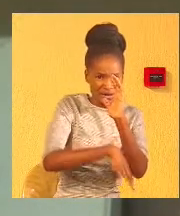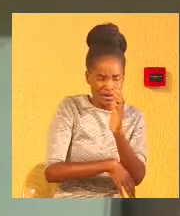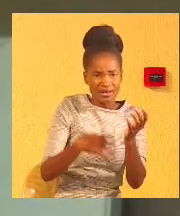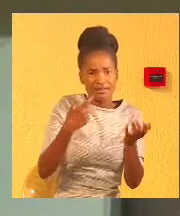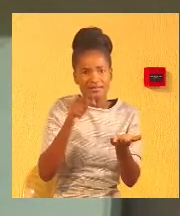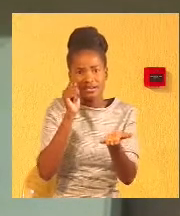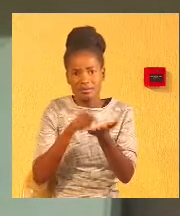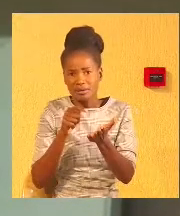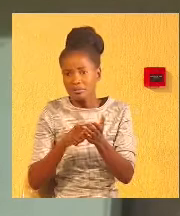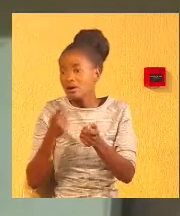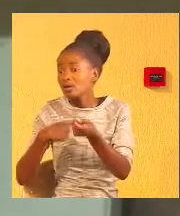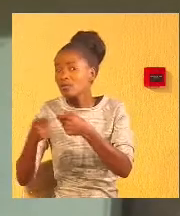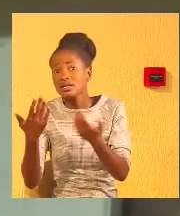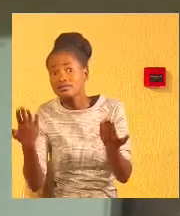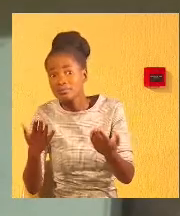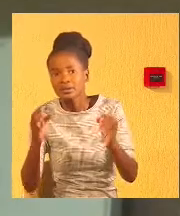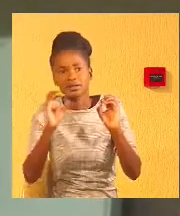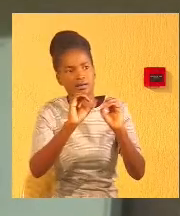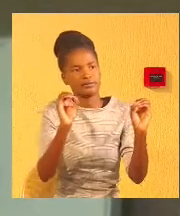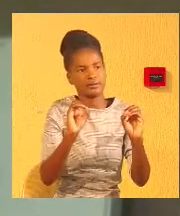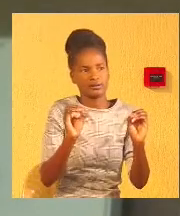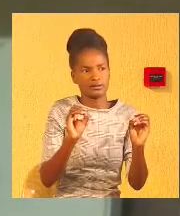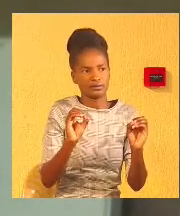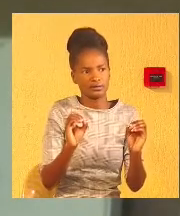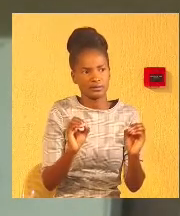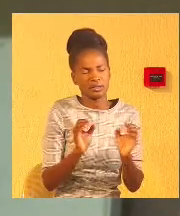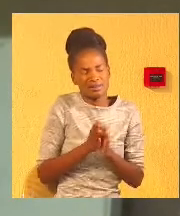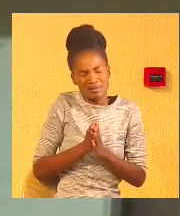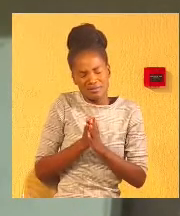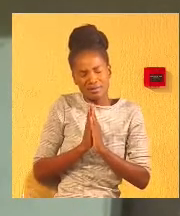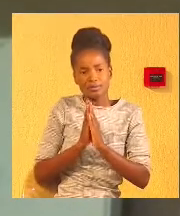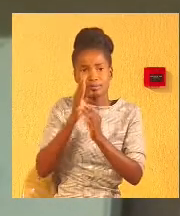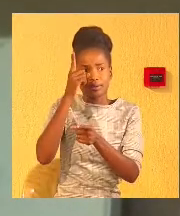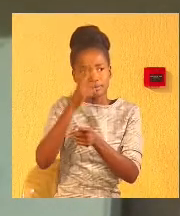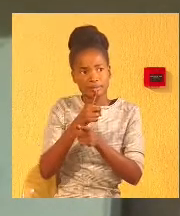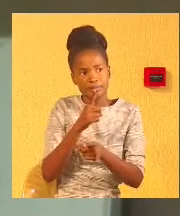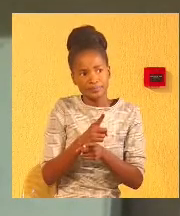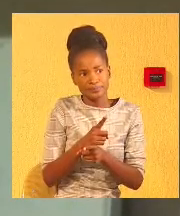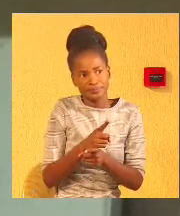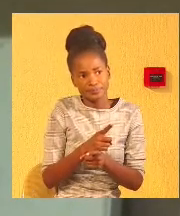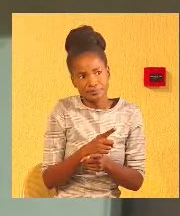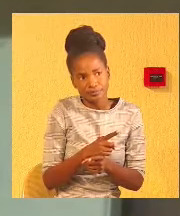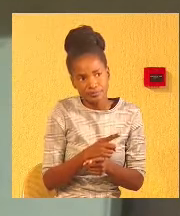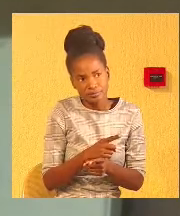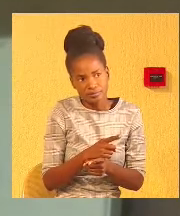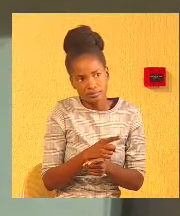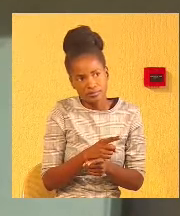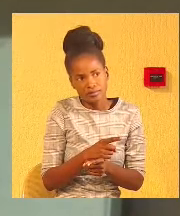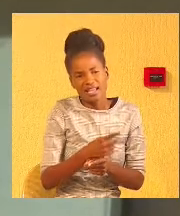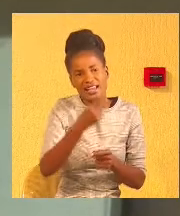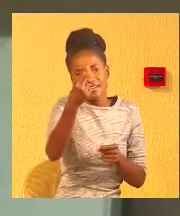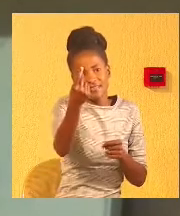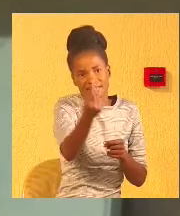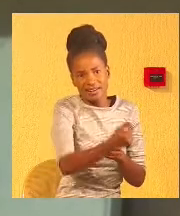not have the market. And I think we will want to urge government, especially to procure